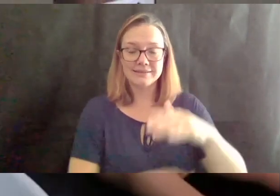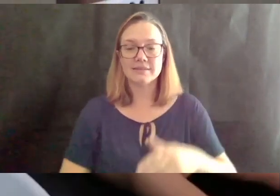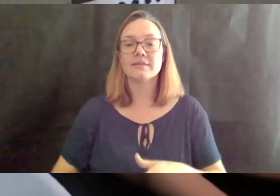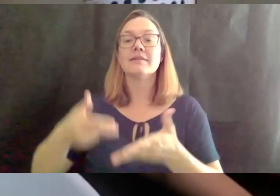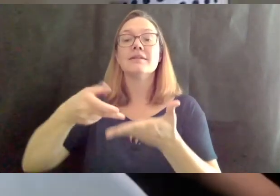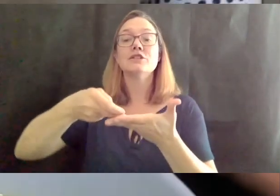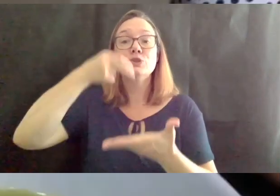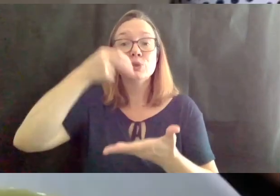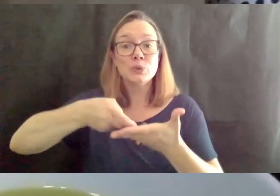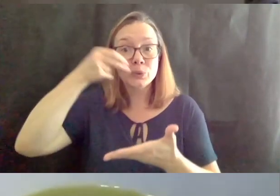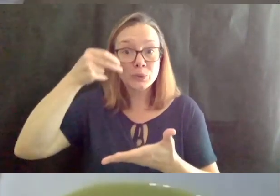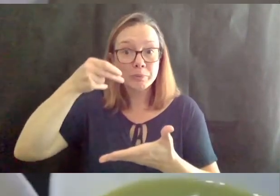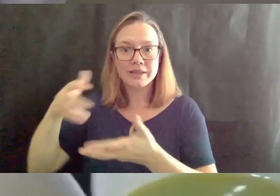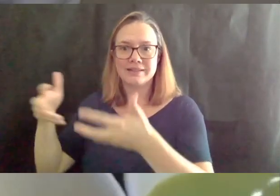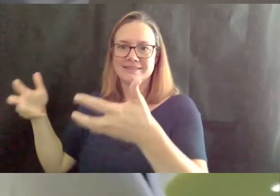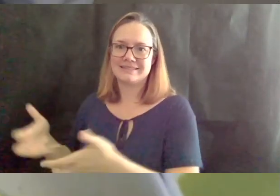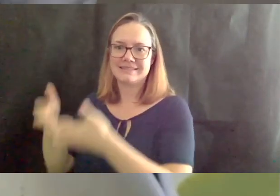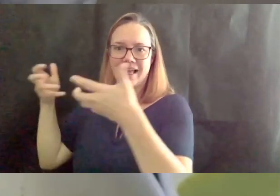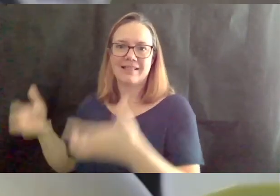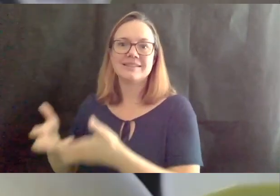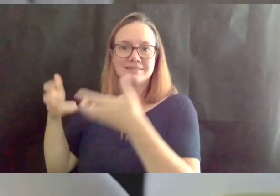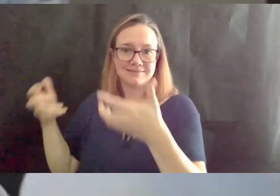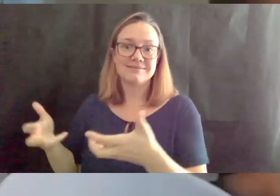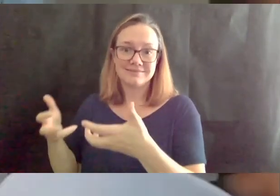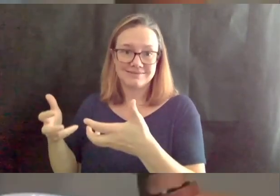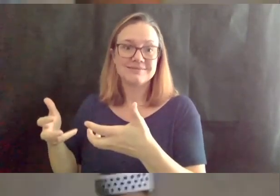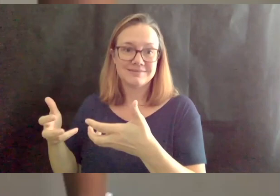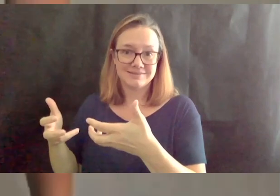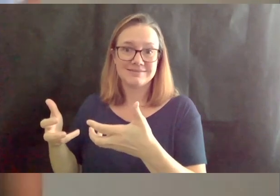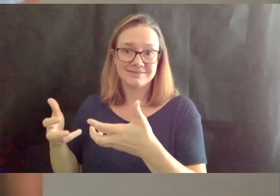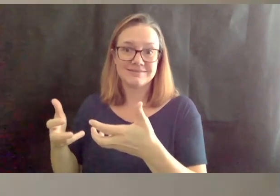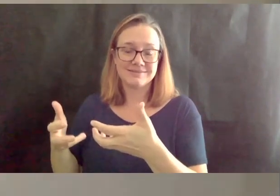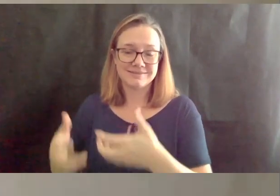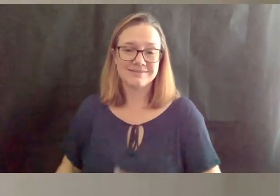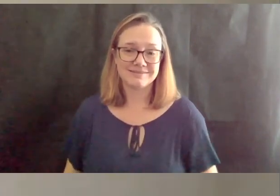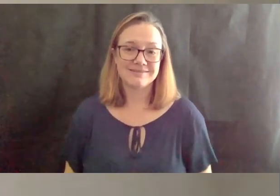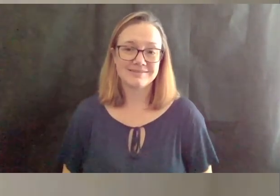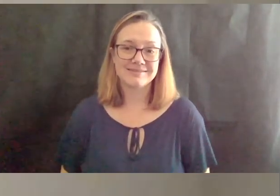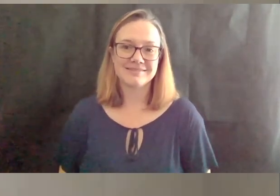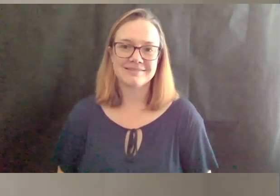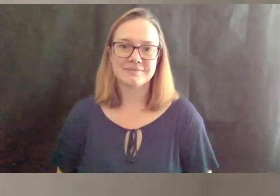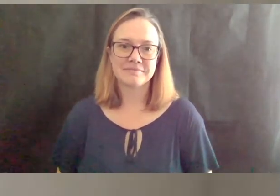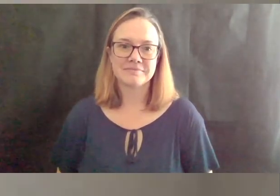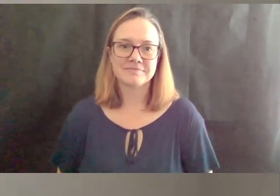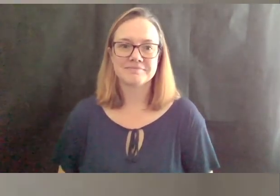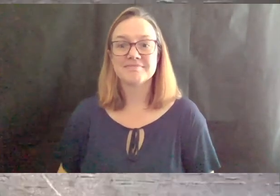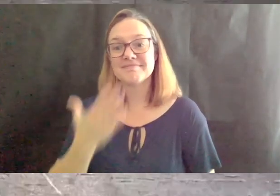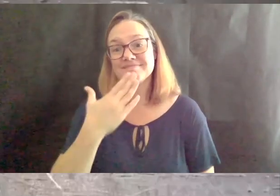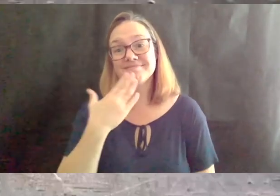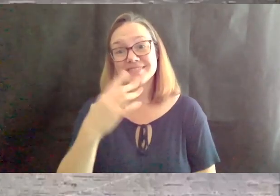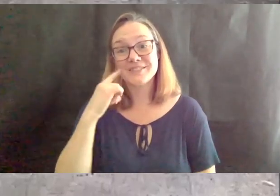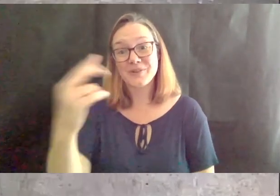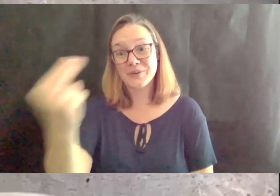soup, and then our sliced squash salad with tomato. Thanks for watching.